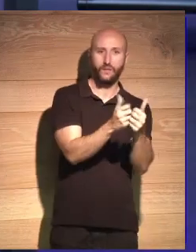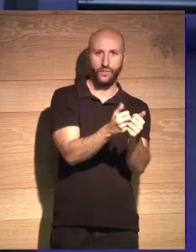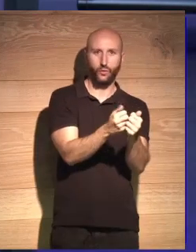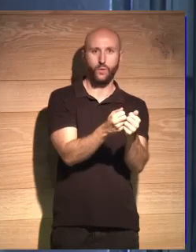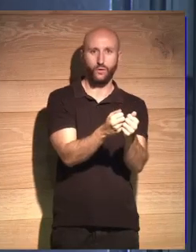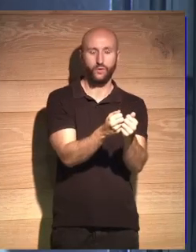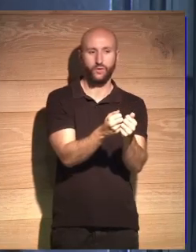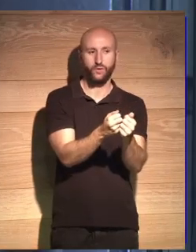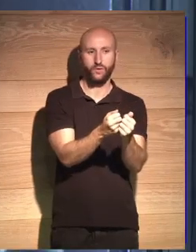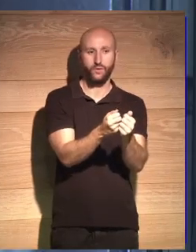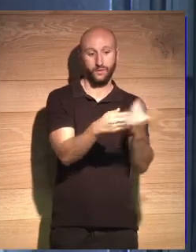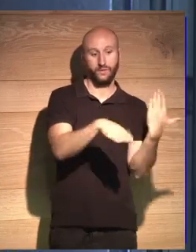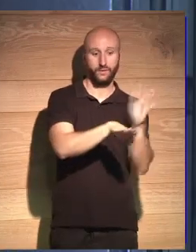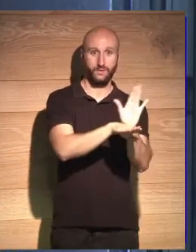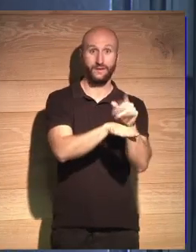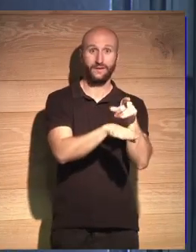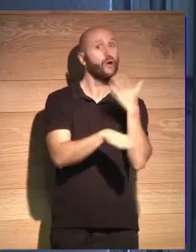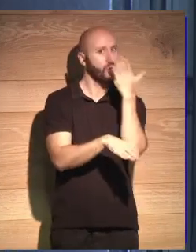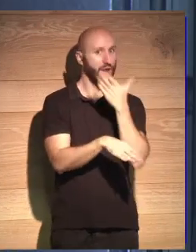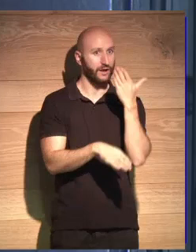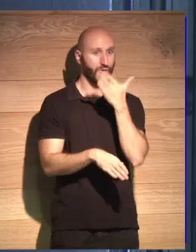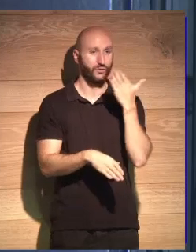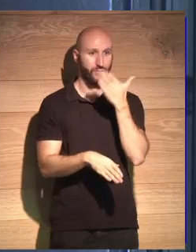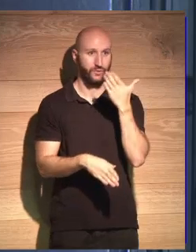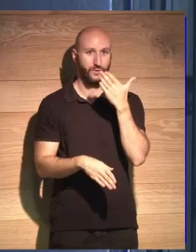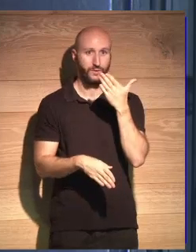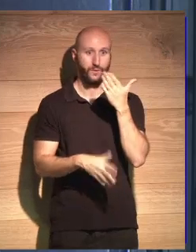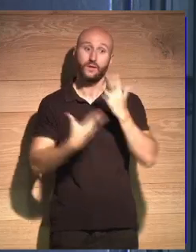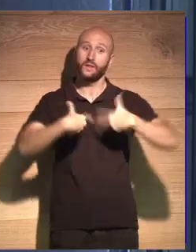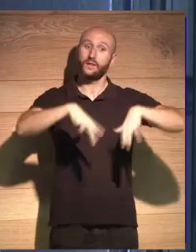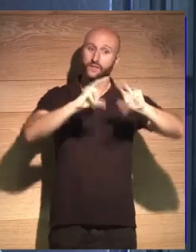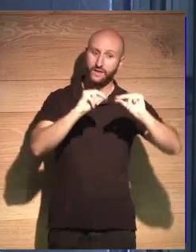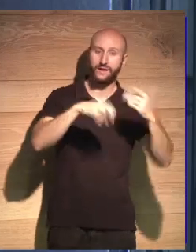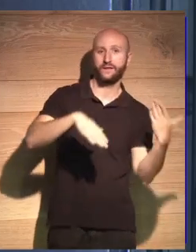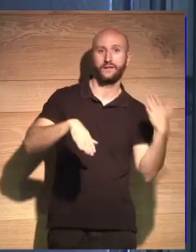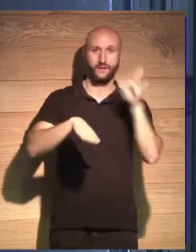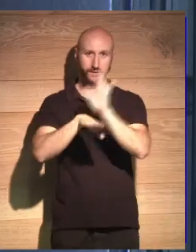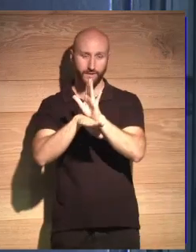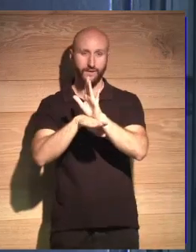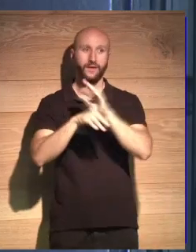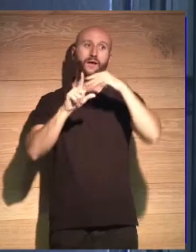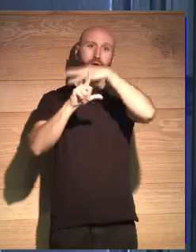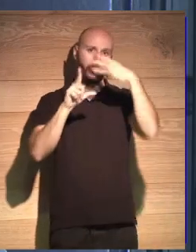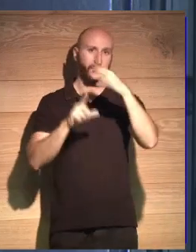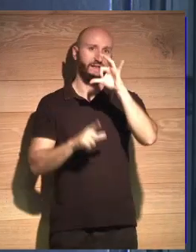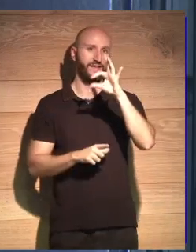intangible value, and we will promote it among the different schools, and then we